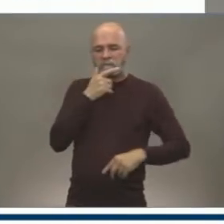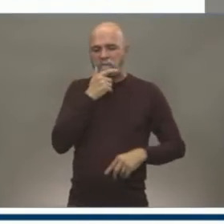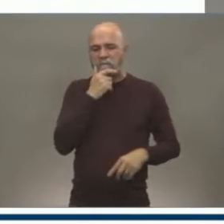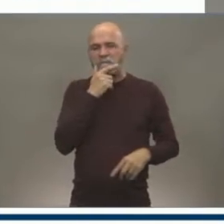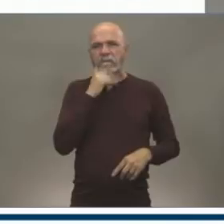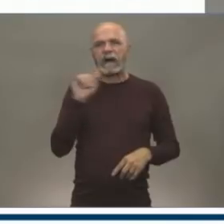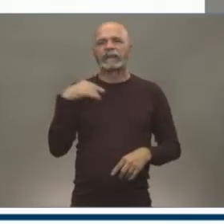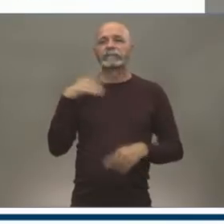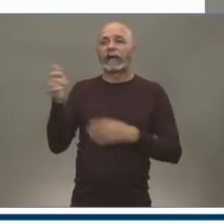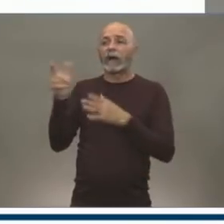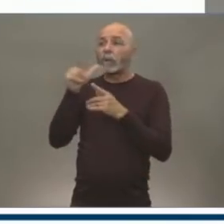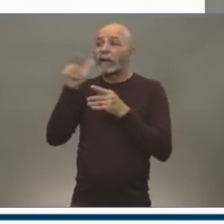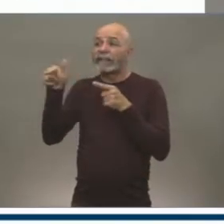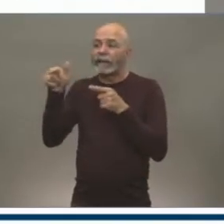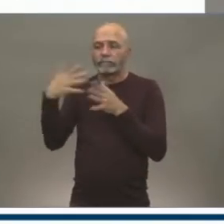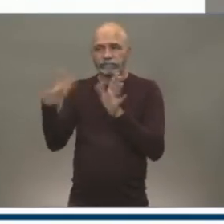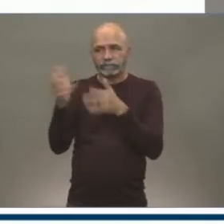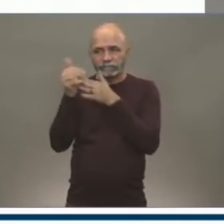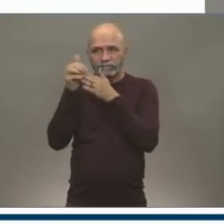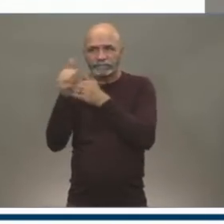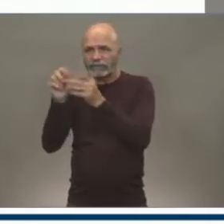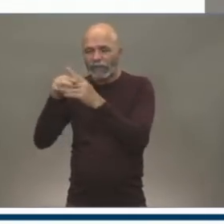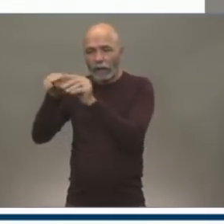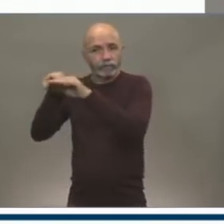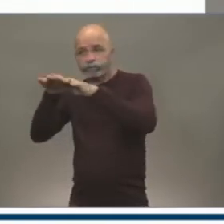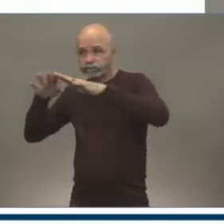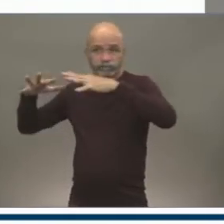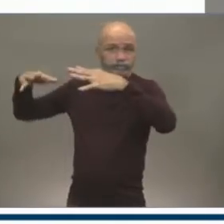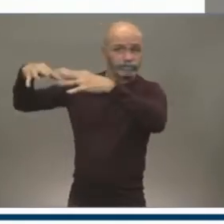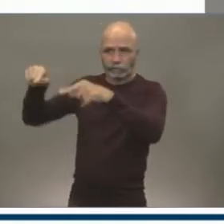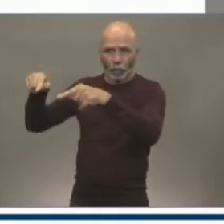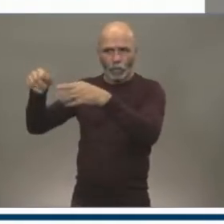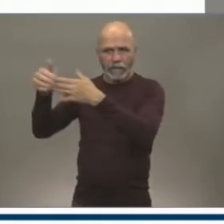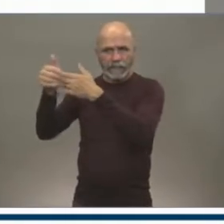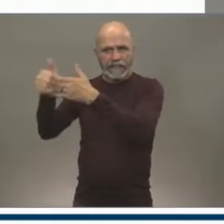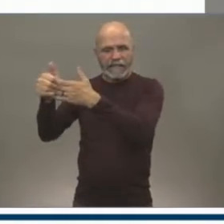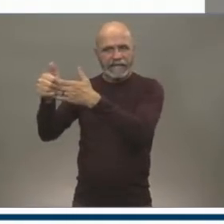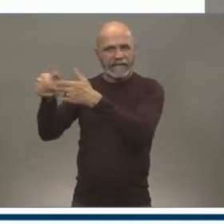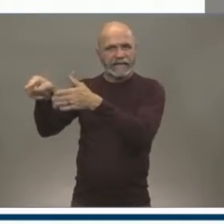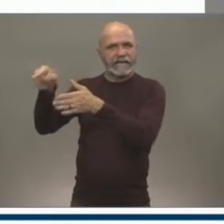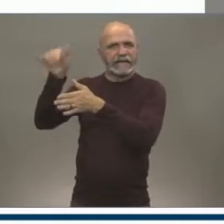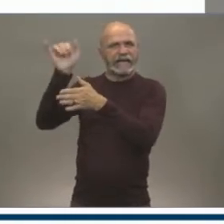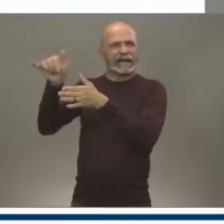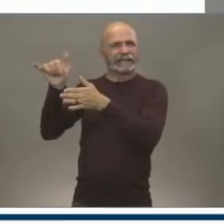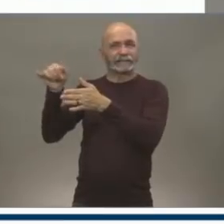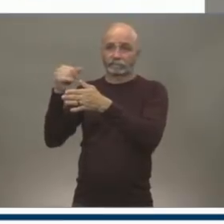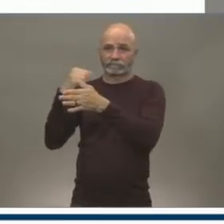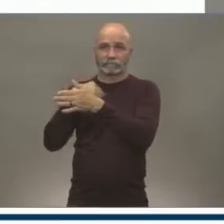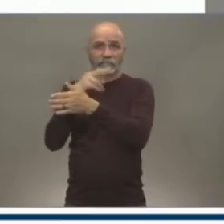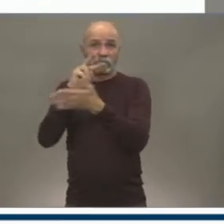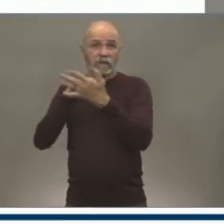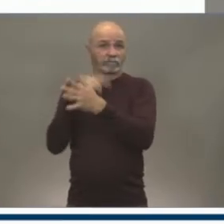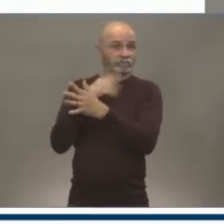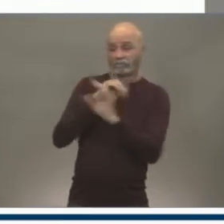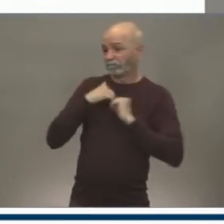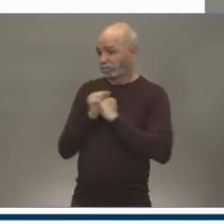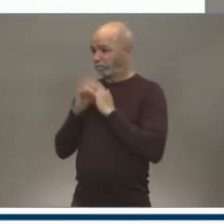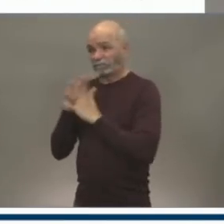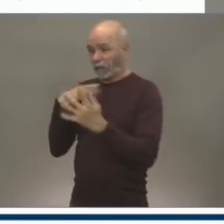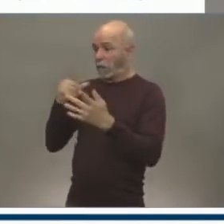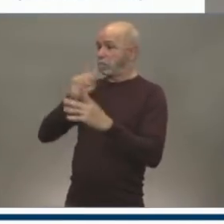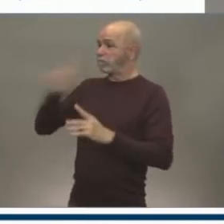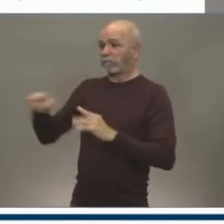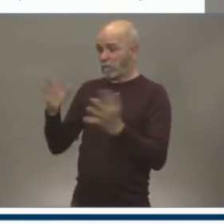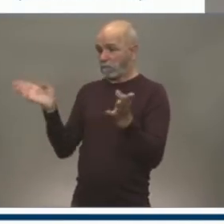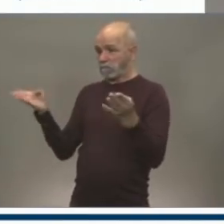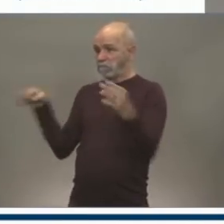ways about how we, along with our very quick application of our tough measures, restrictions, it's been looked at as a model of how